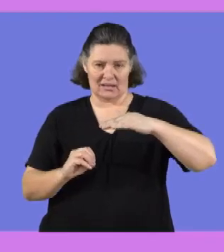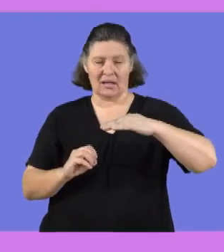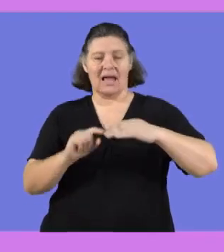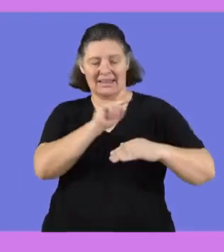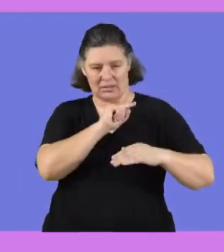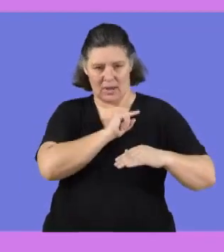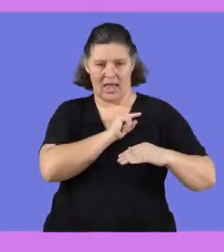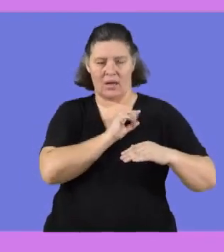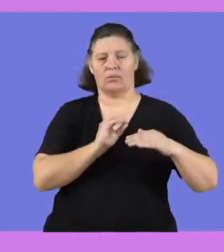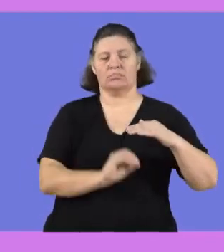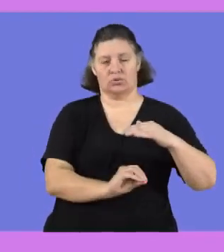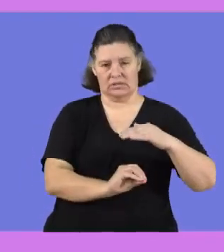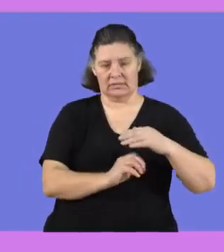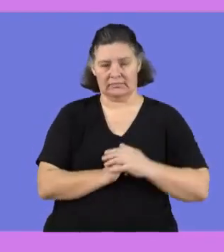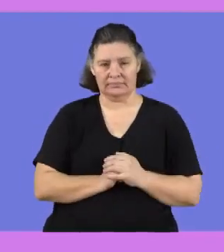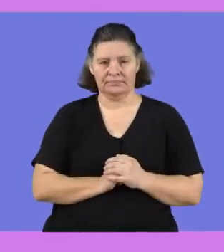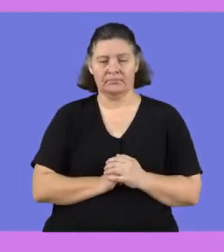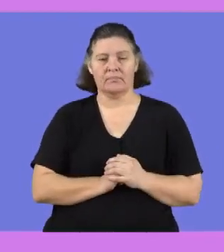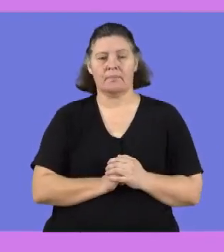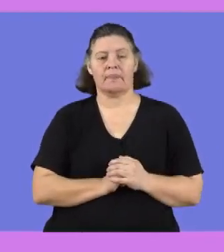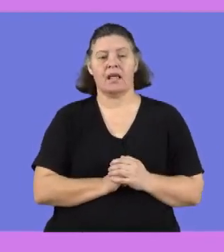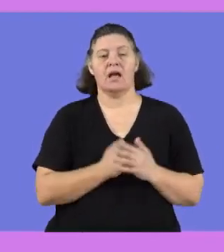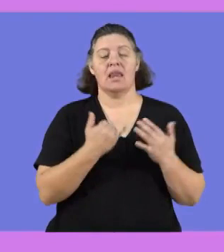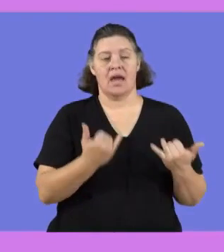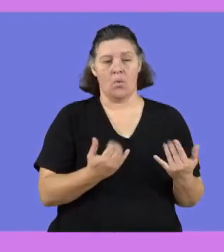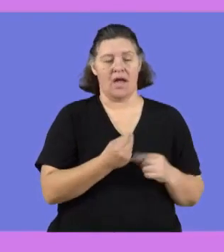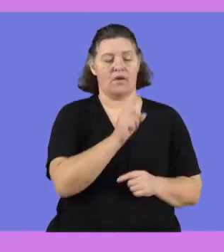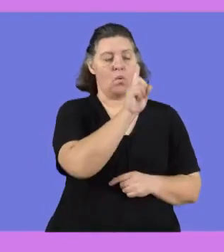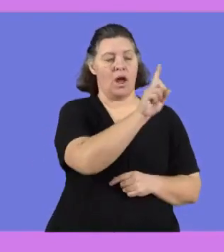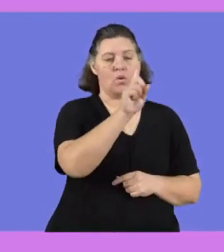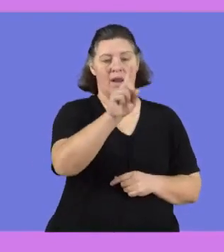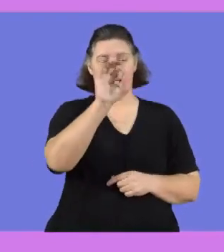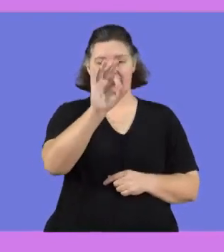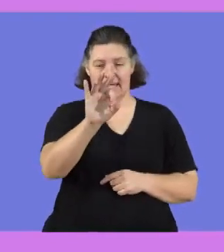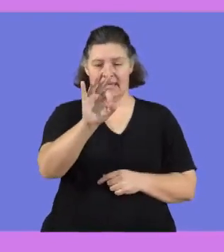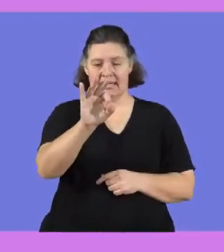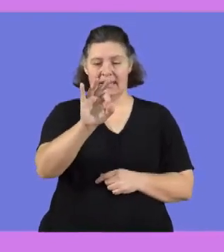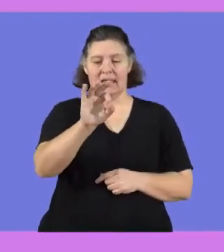that we need to divide this by 100. Then we are going to have